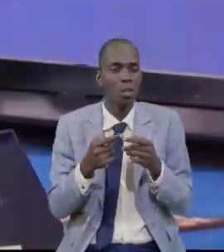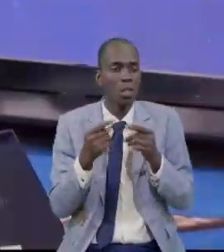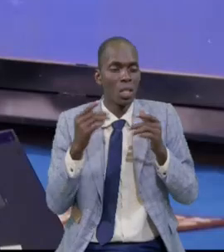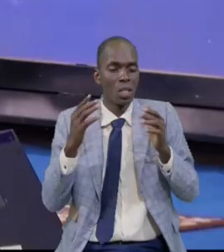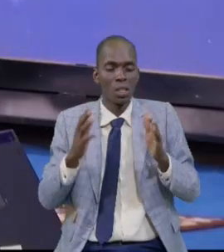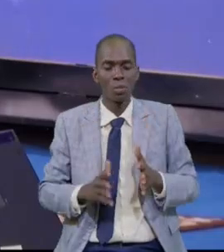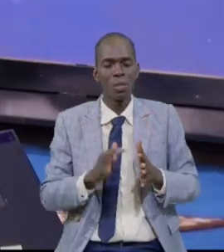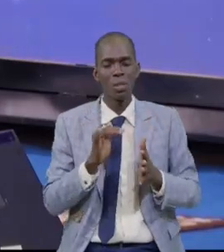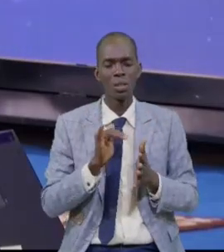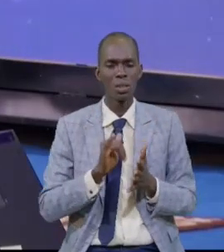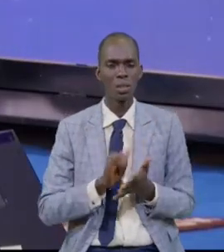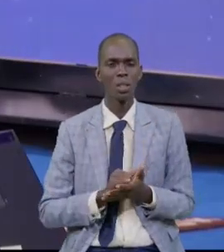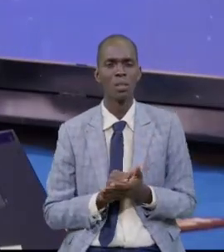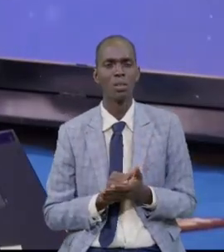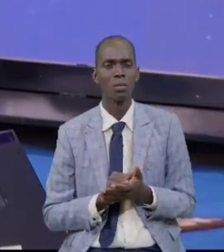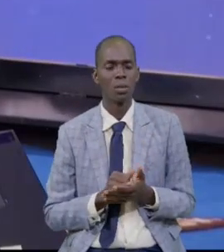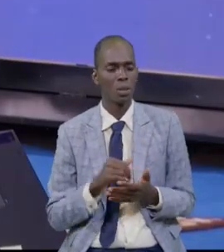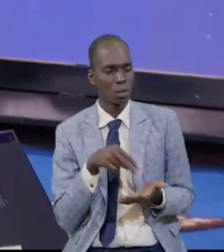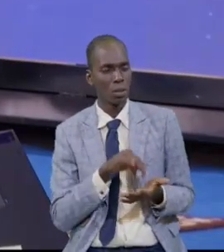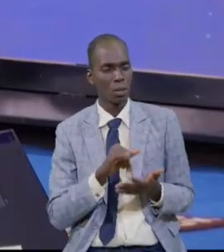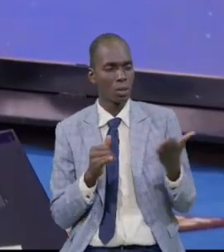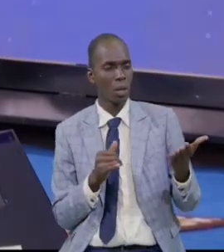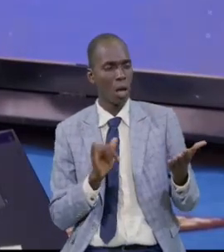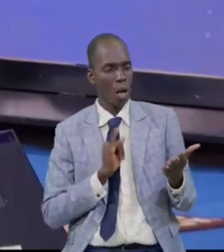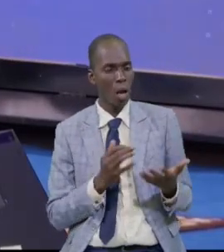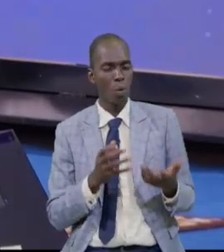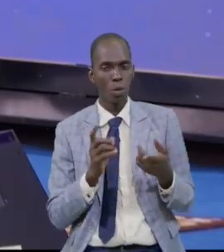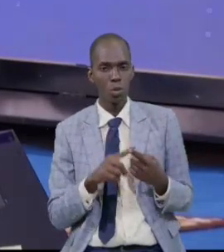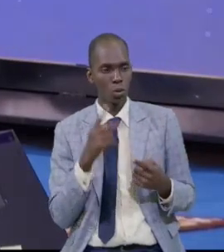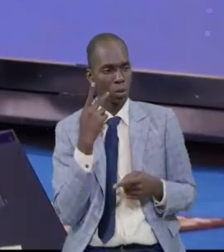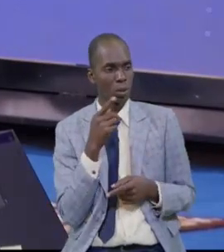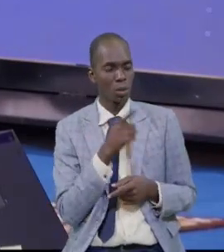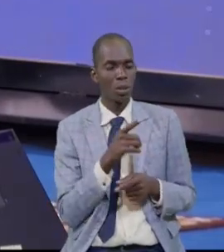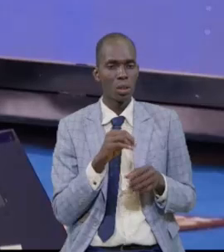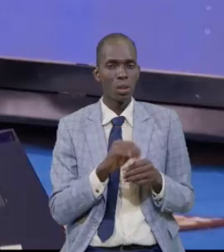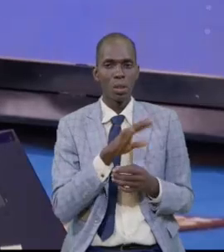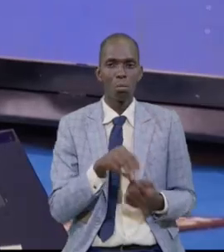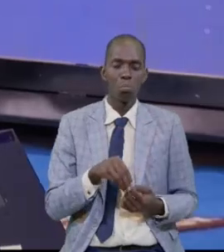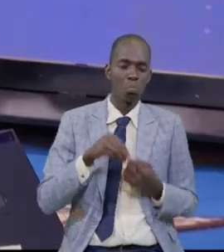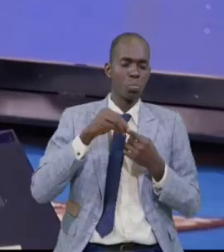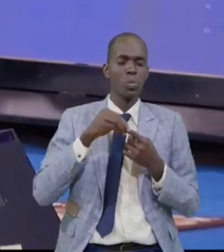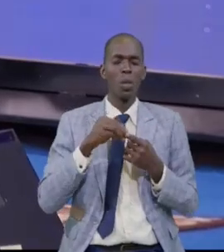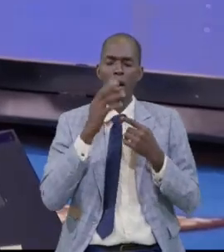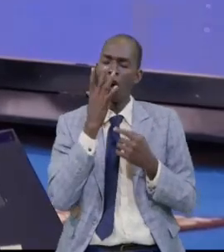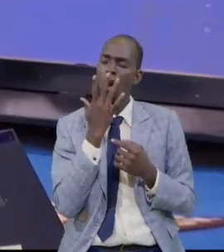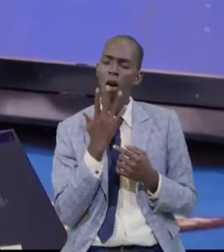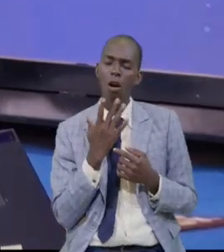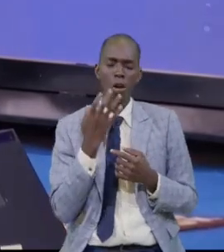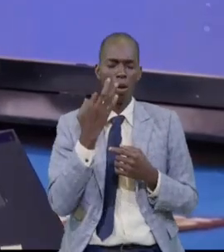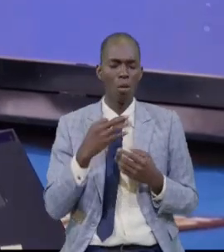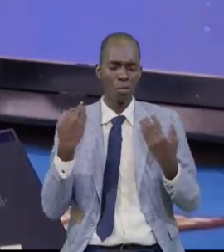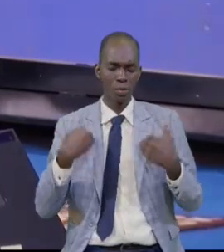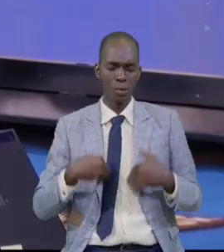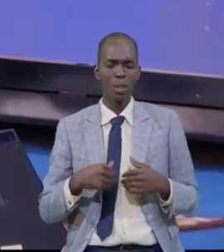you see them in their peculiar color of dress, and they say, you